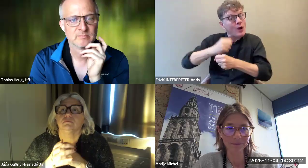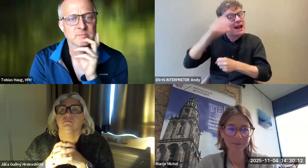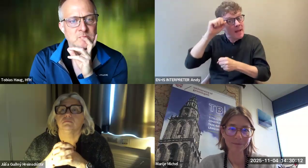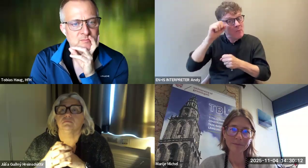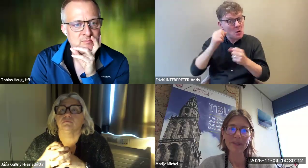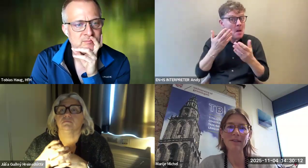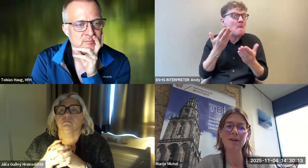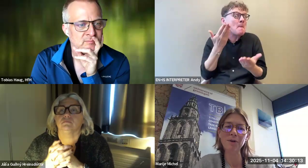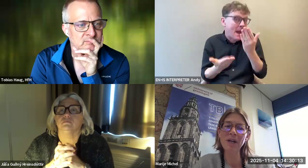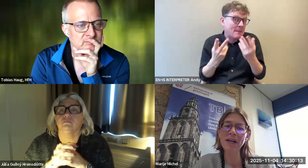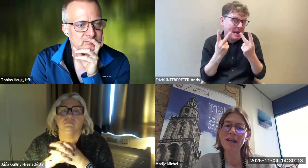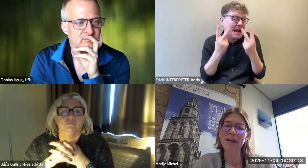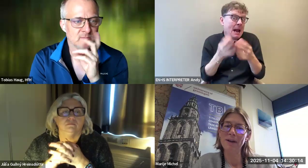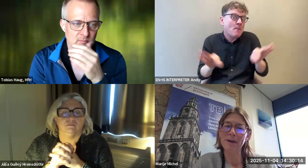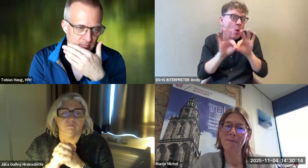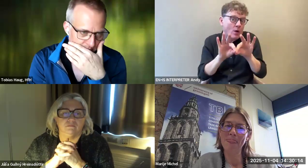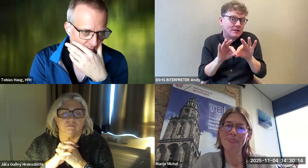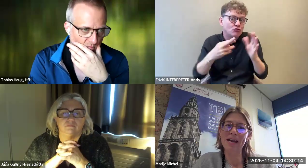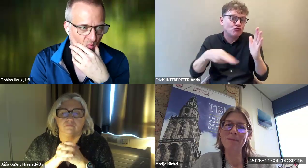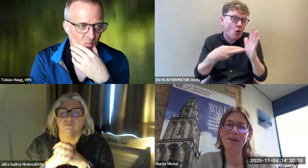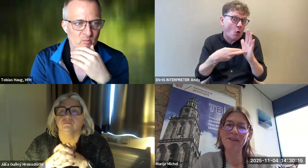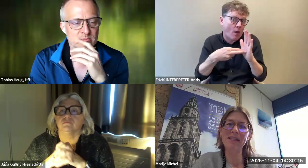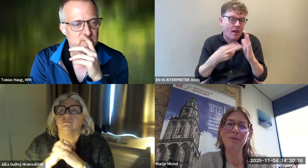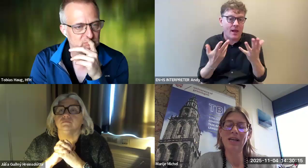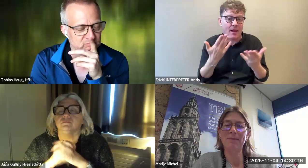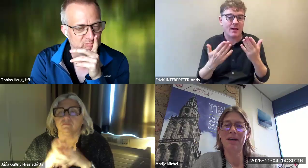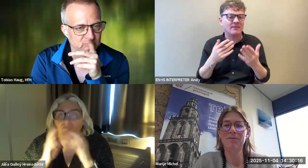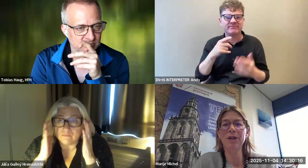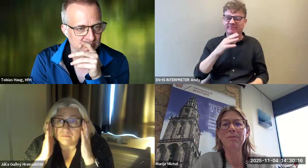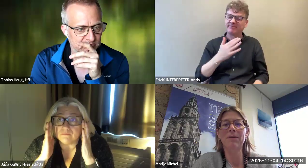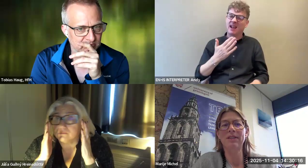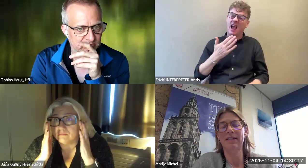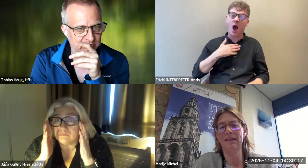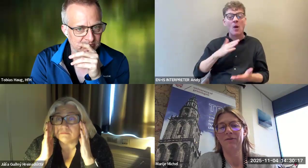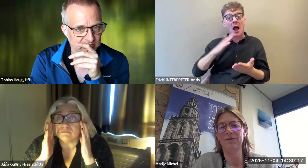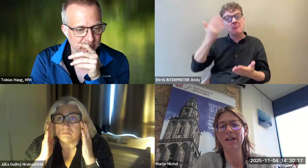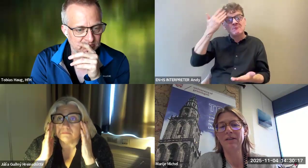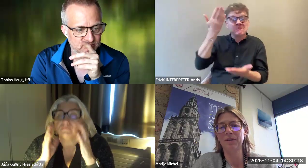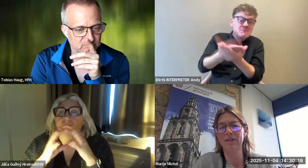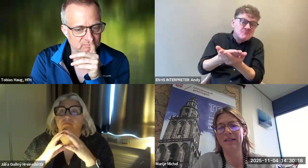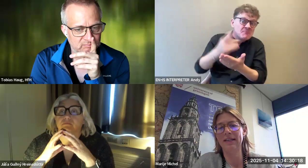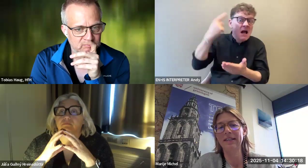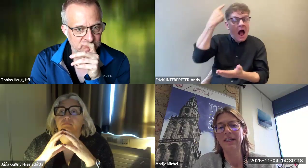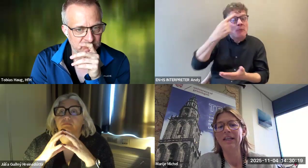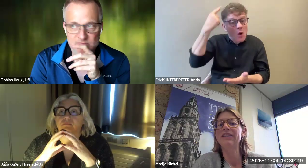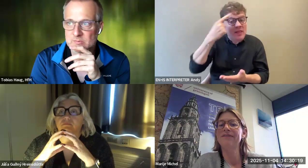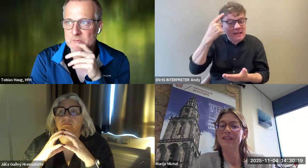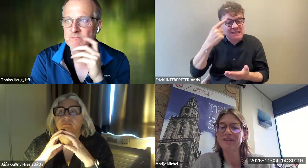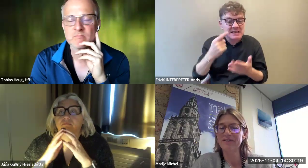writing. So the hypothesis we had about working memory in second language writing was